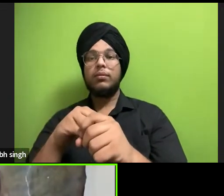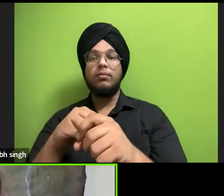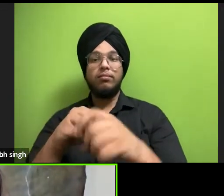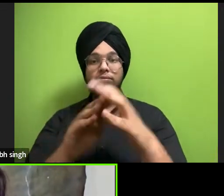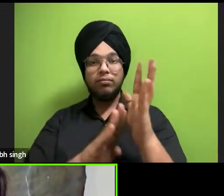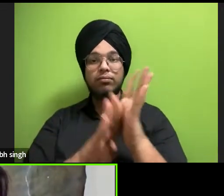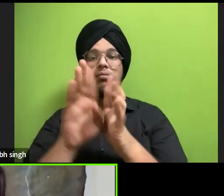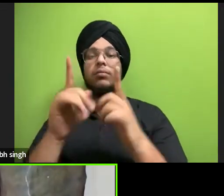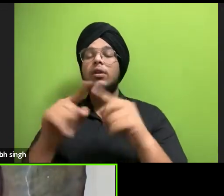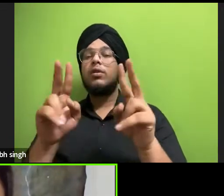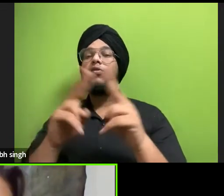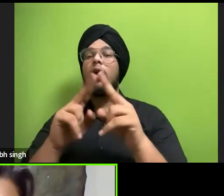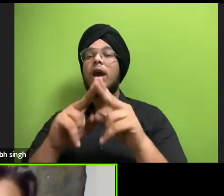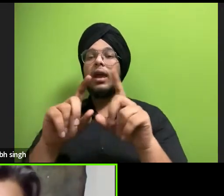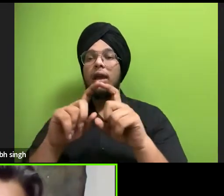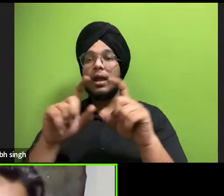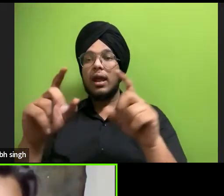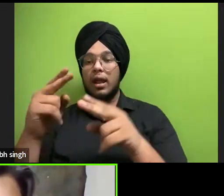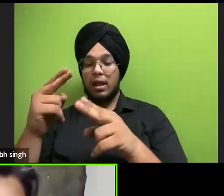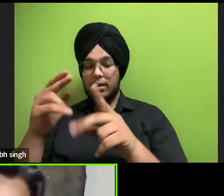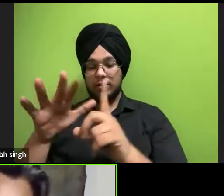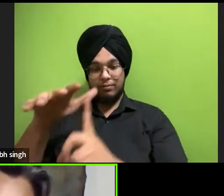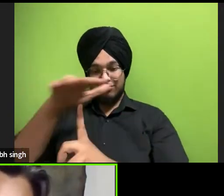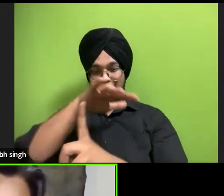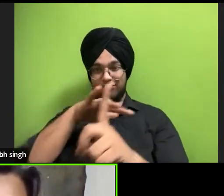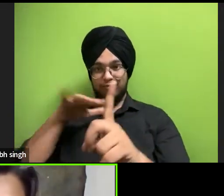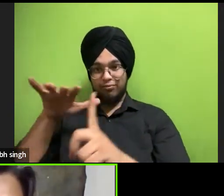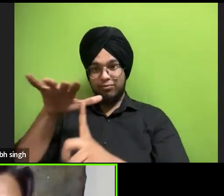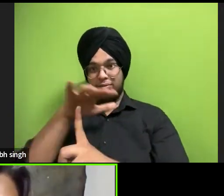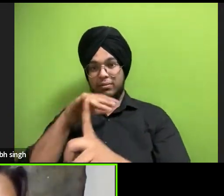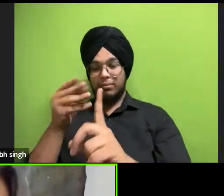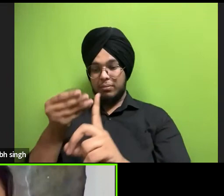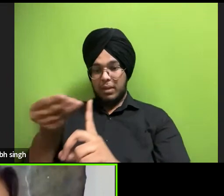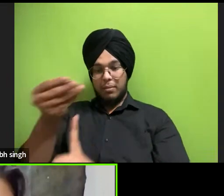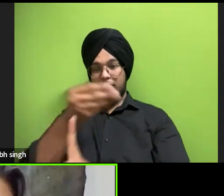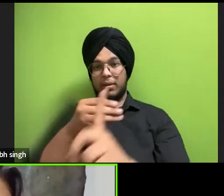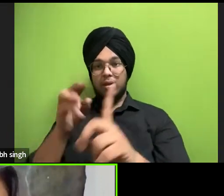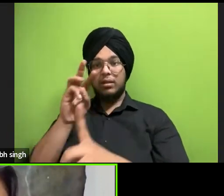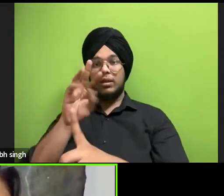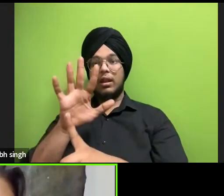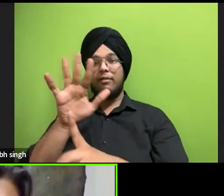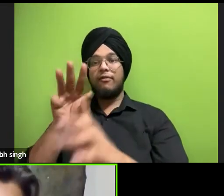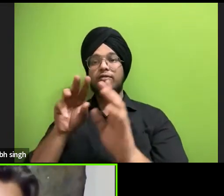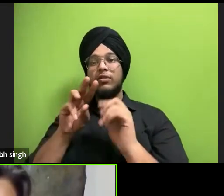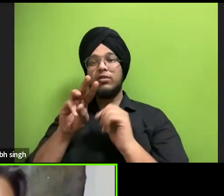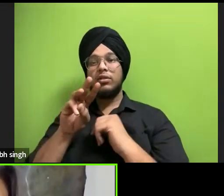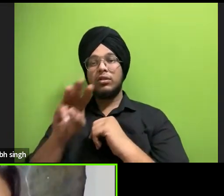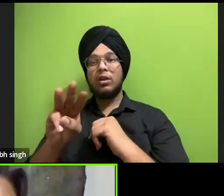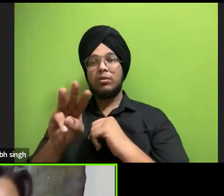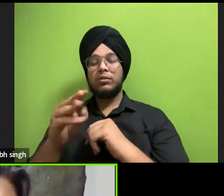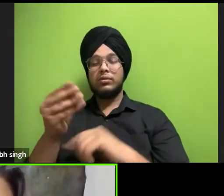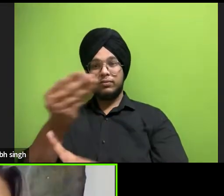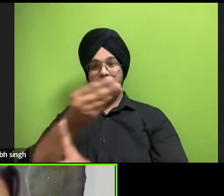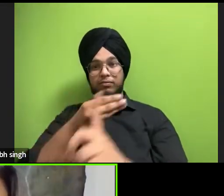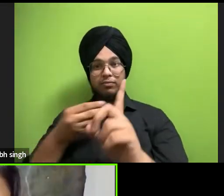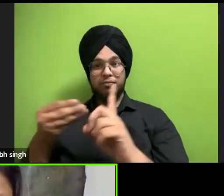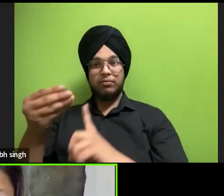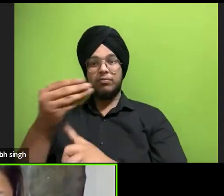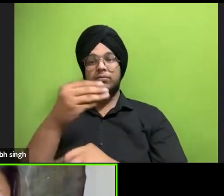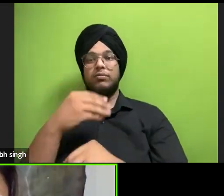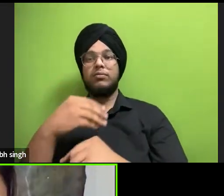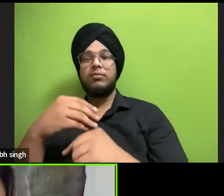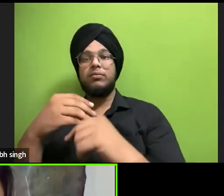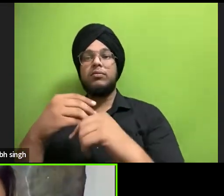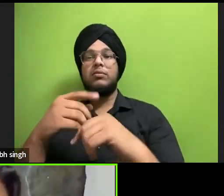clear is that the neighborhood, which has actually over 35,000 people within really 5 to